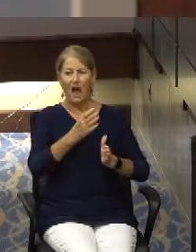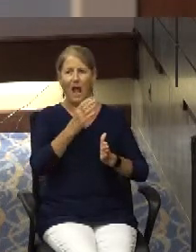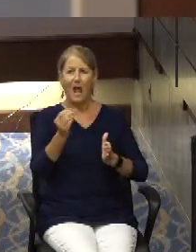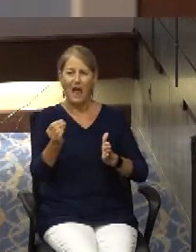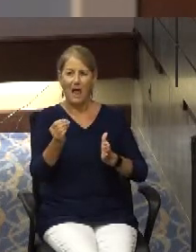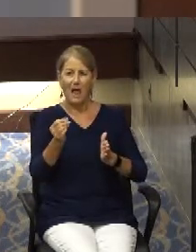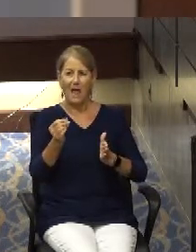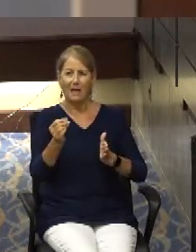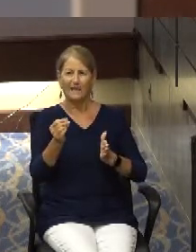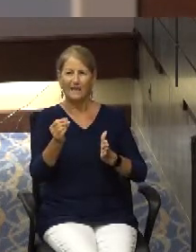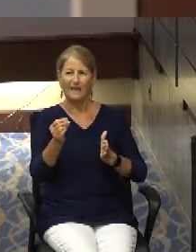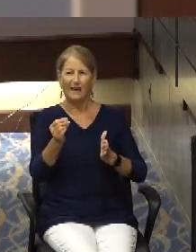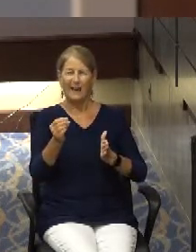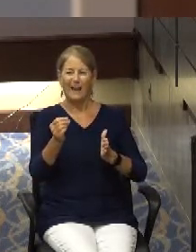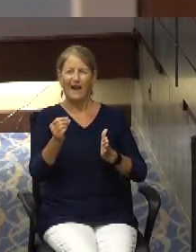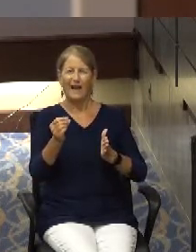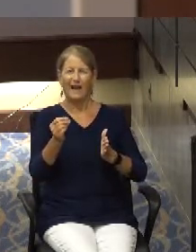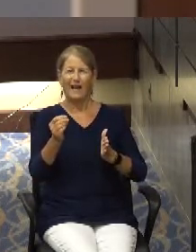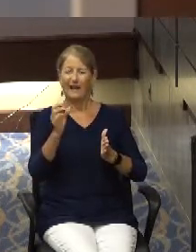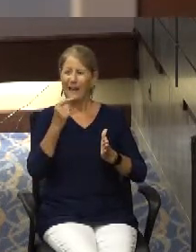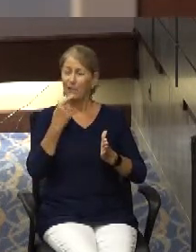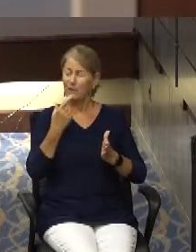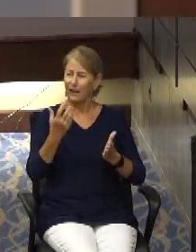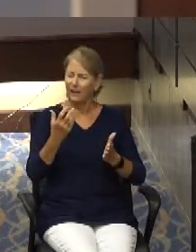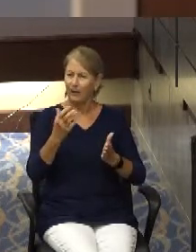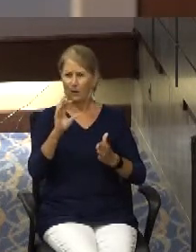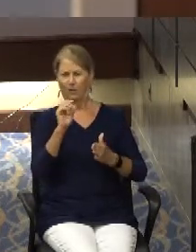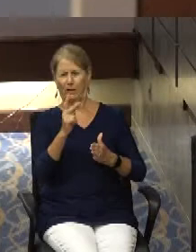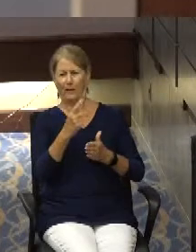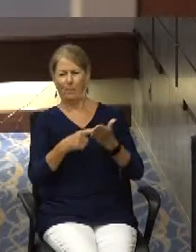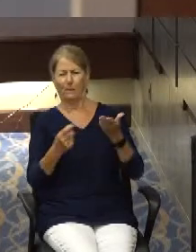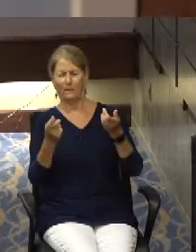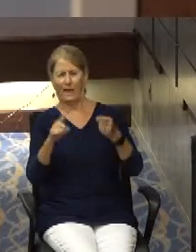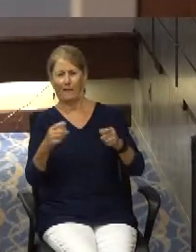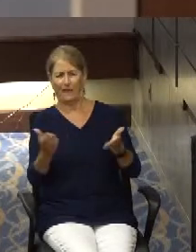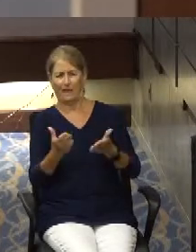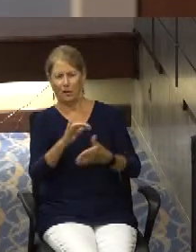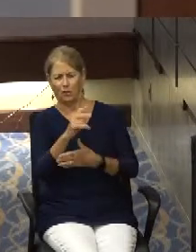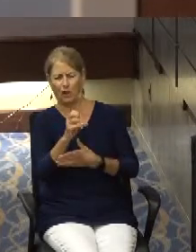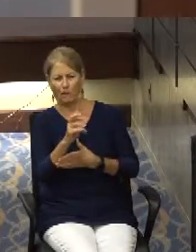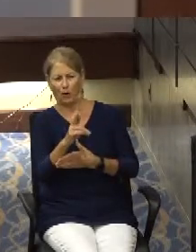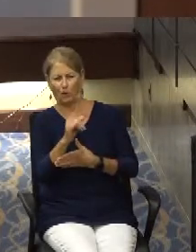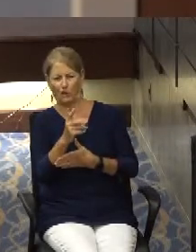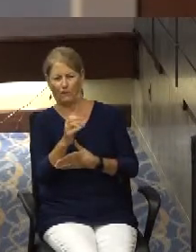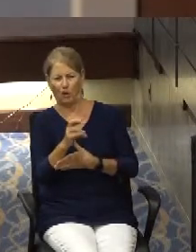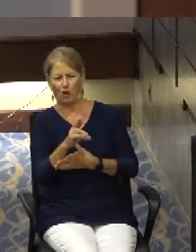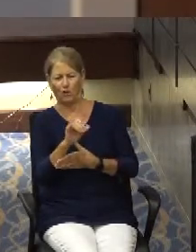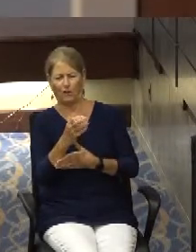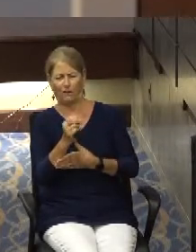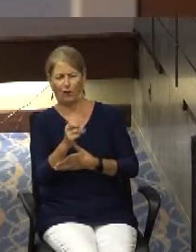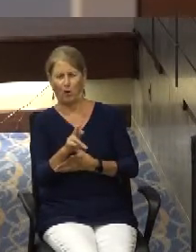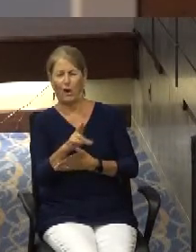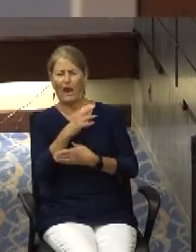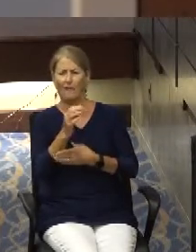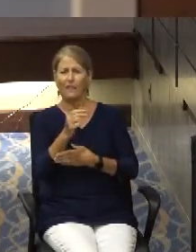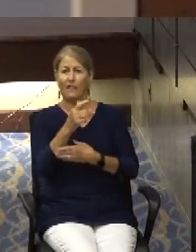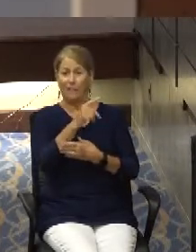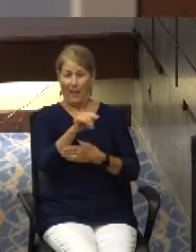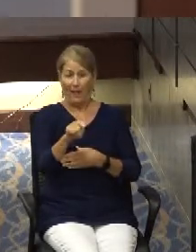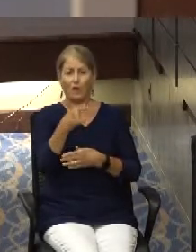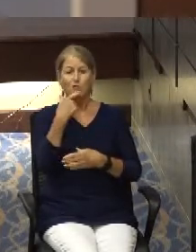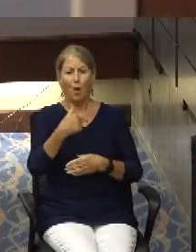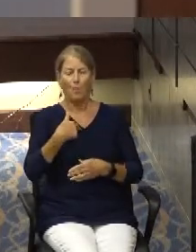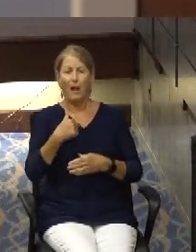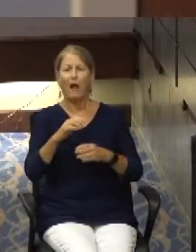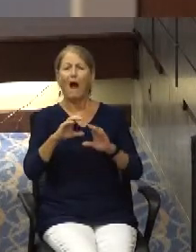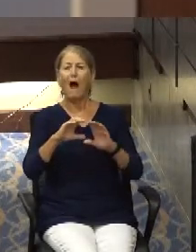And I was like, okay, what's happening here? And they were like, oh my God, Jennifer. And they proceeded to tell me how